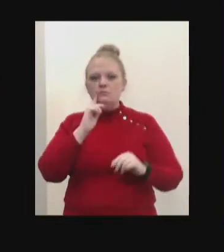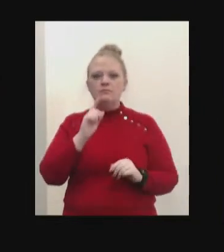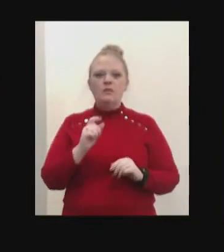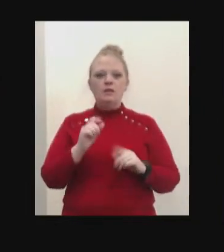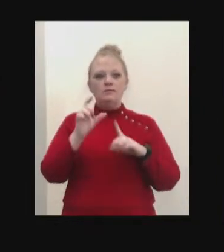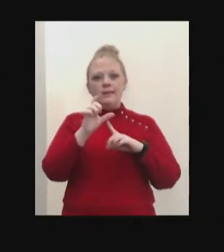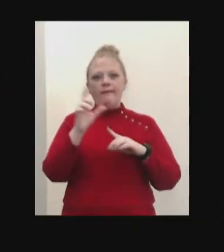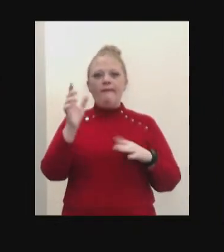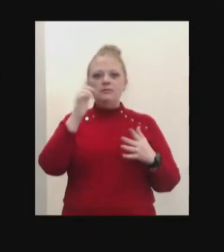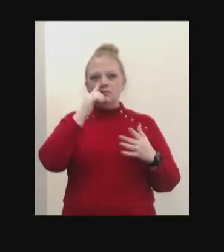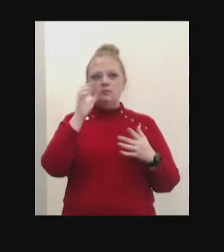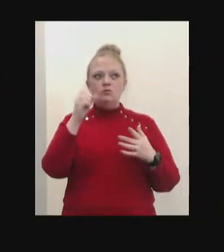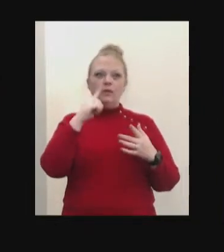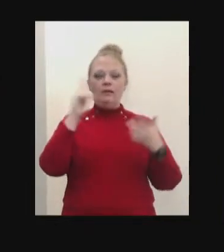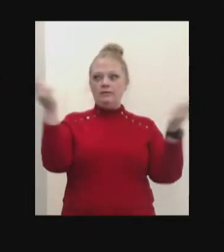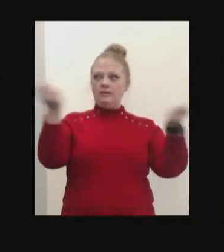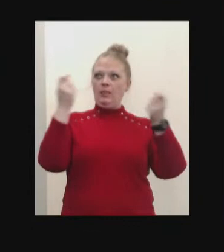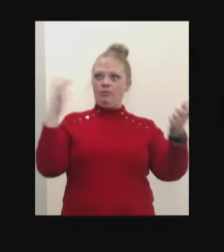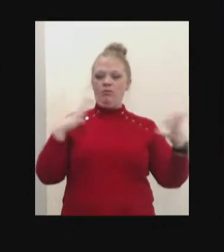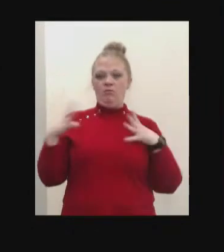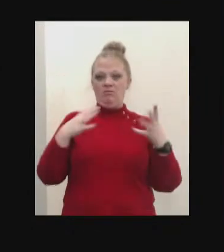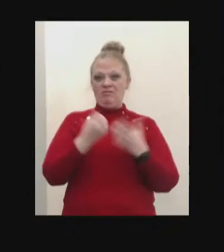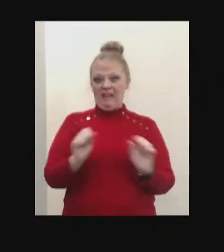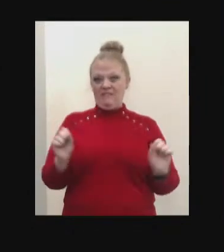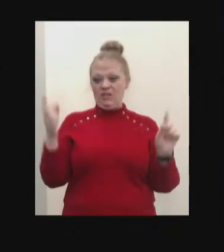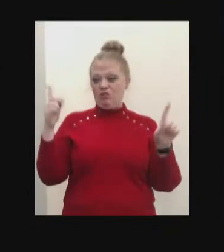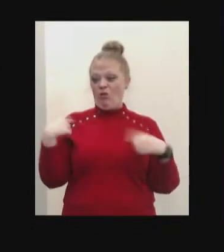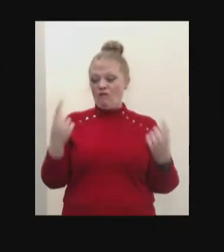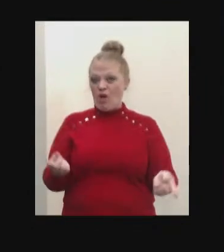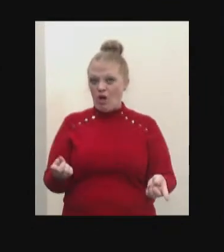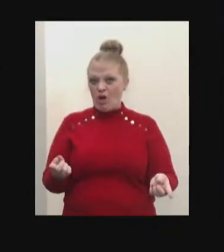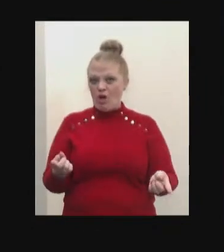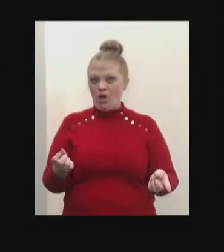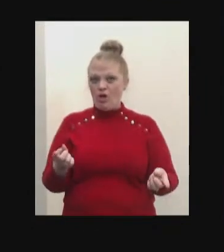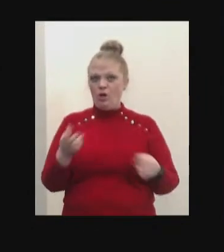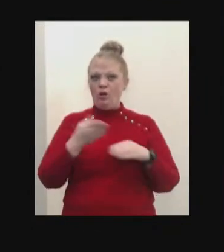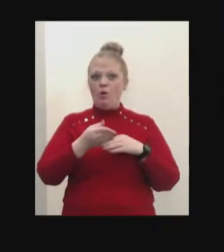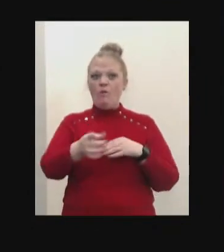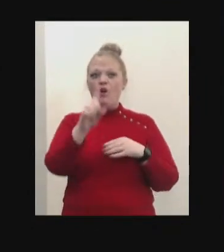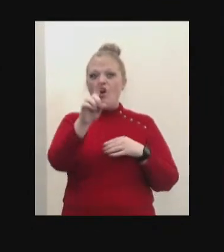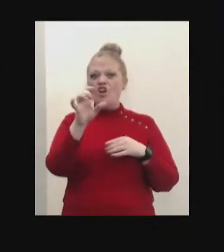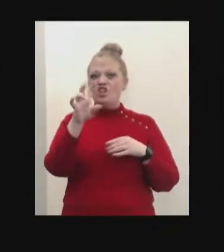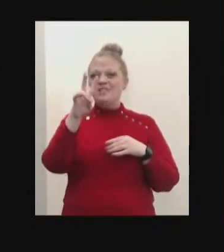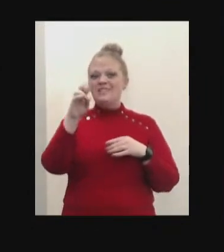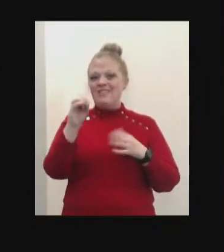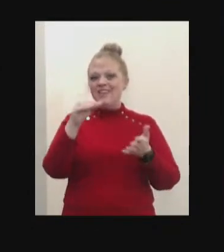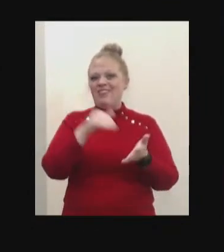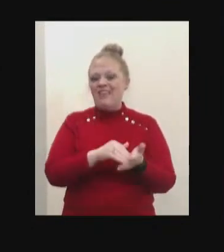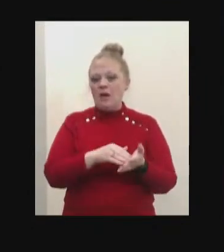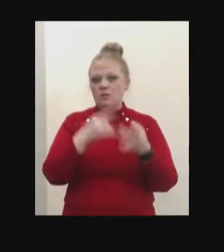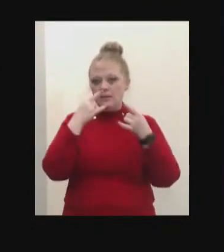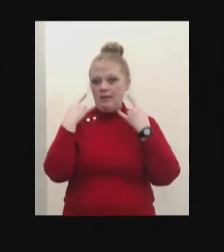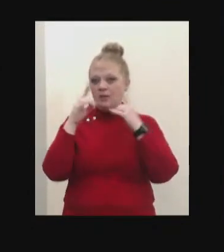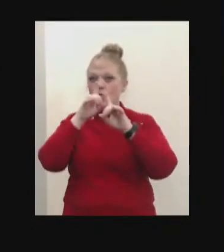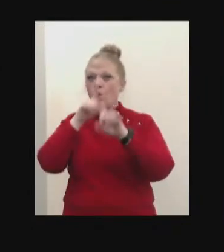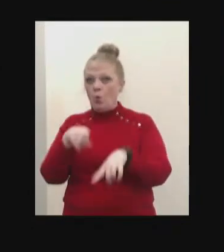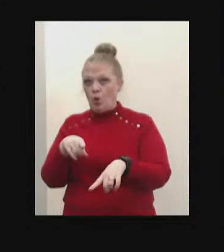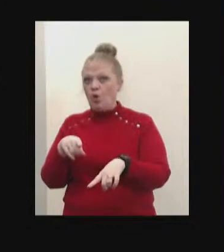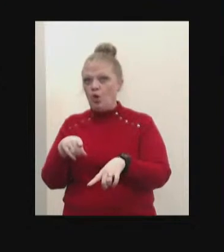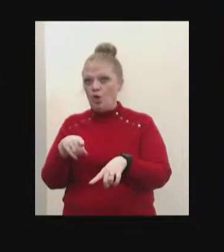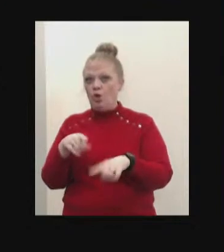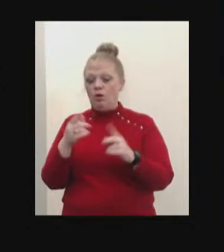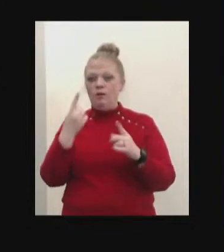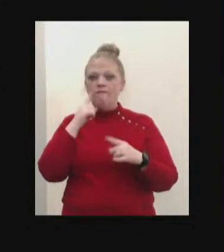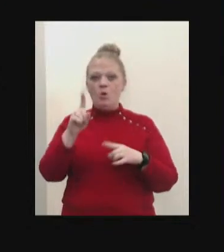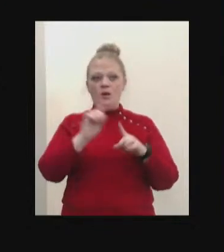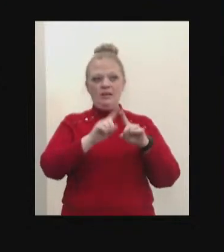safely. So far, we have more than 170,000 masks that have been ordered by houses of worship, and we